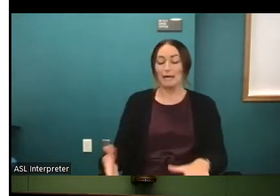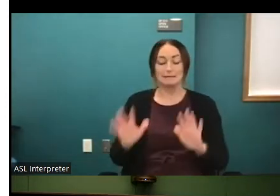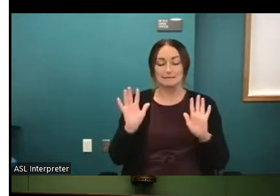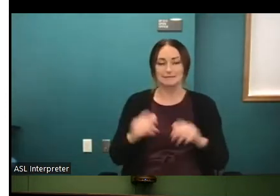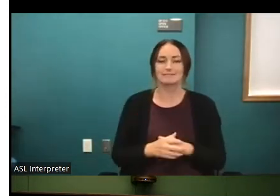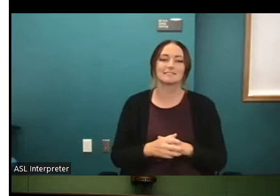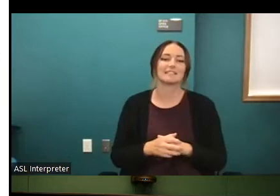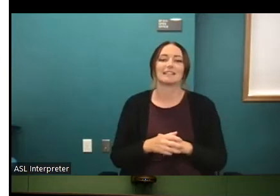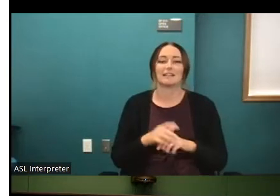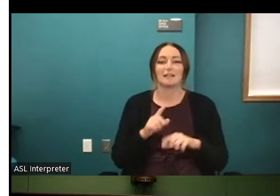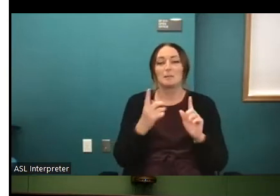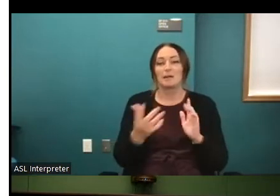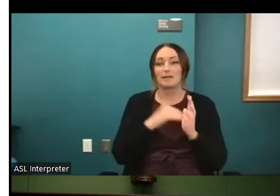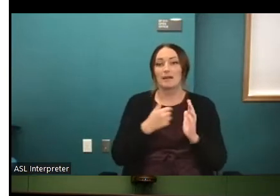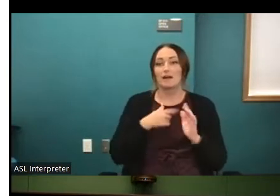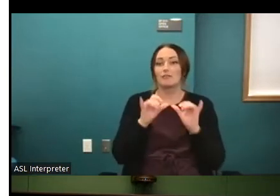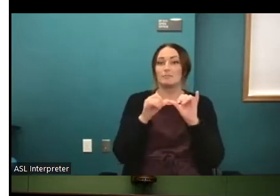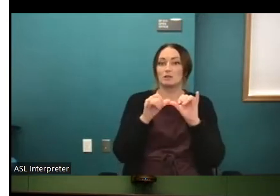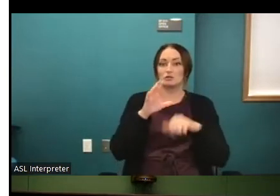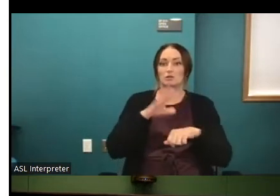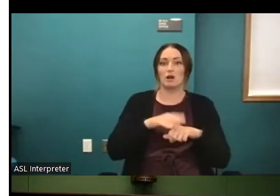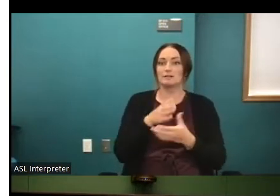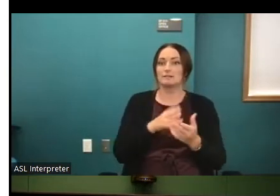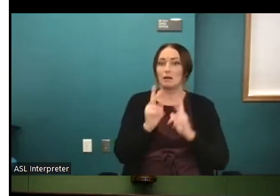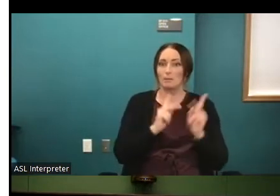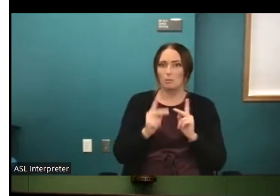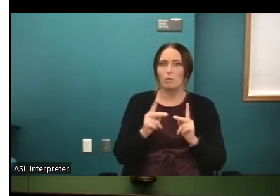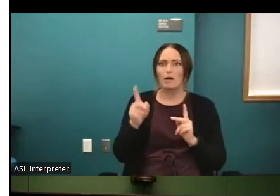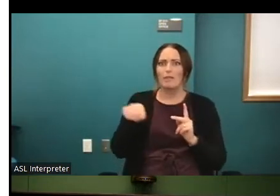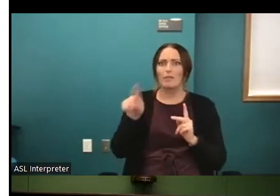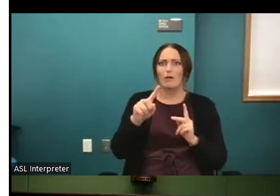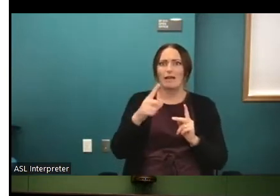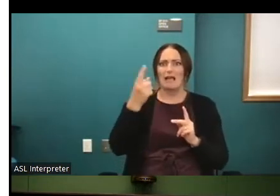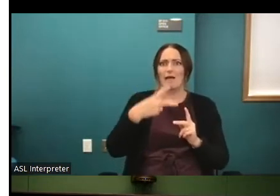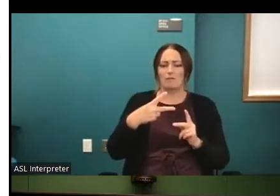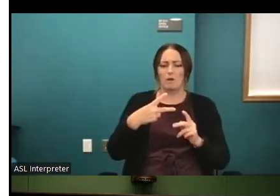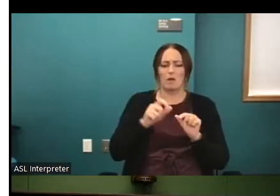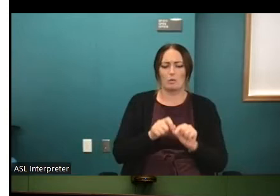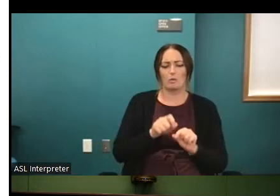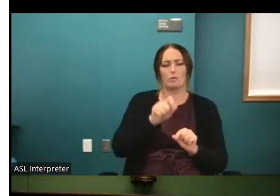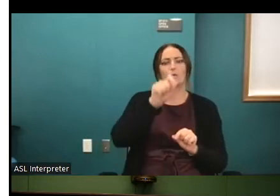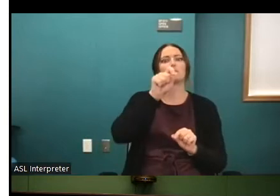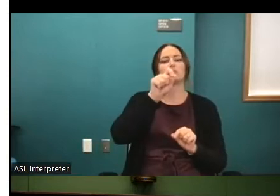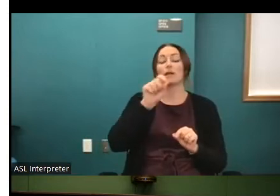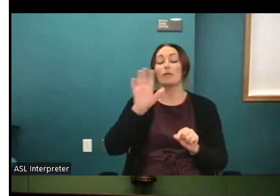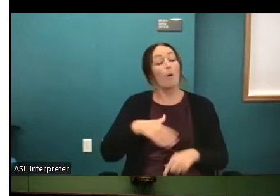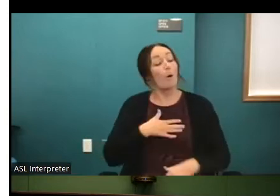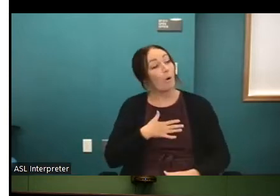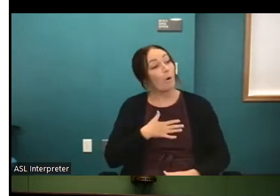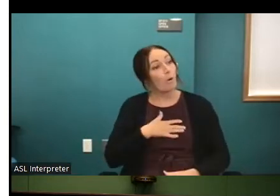But again, I've measured those on some people and they're like halfway up the graph. And all of a sudden they go, oh, that sounds